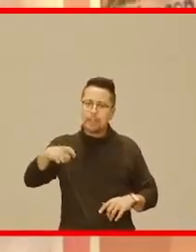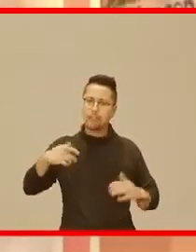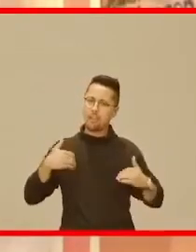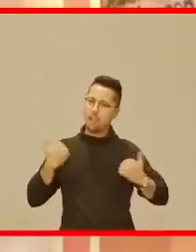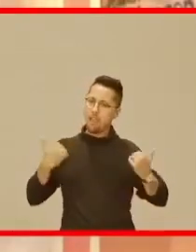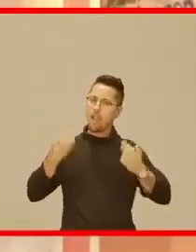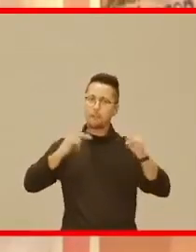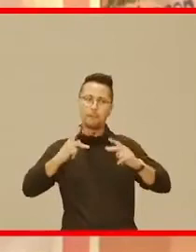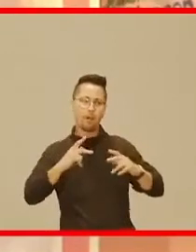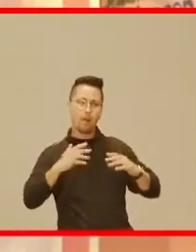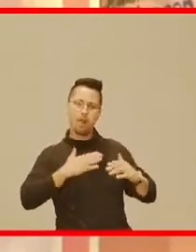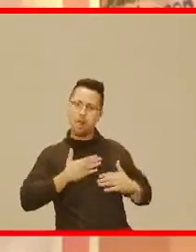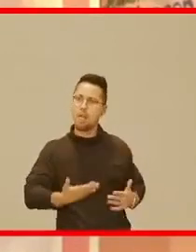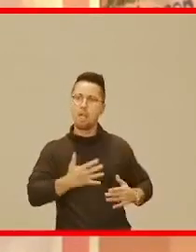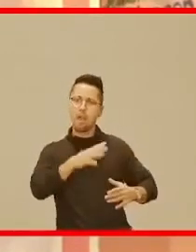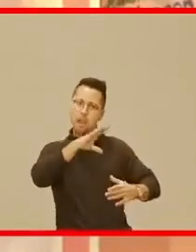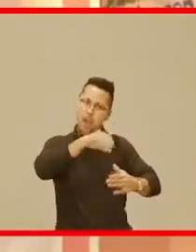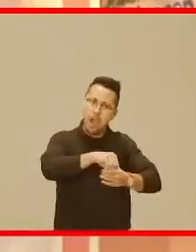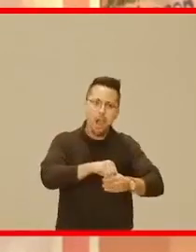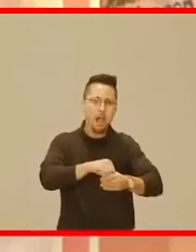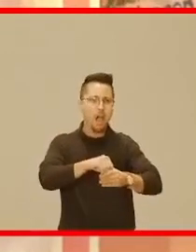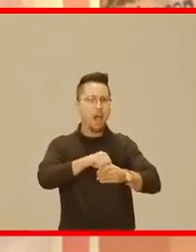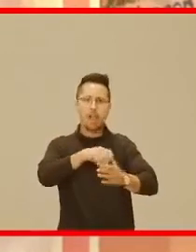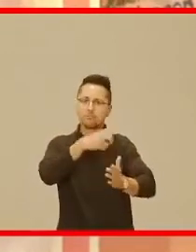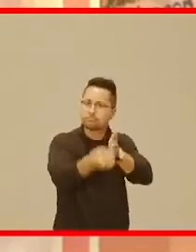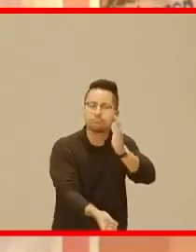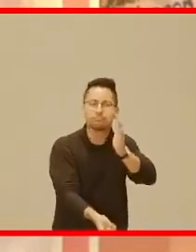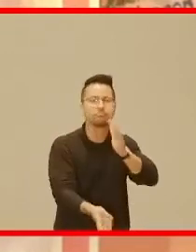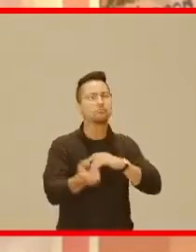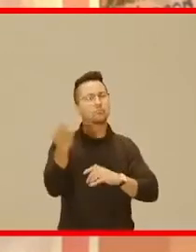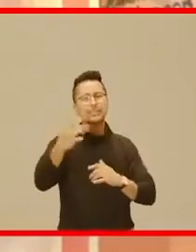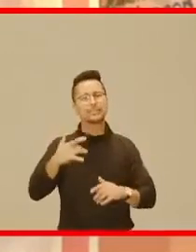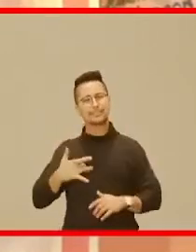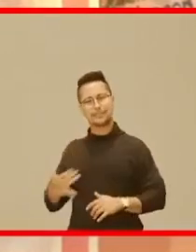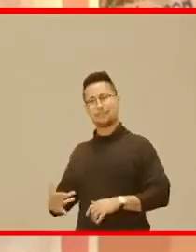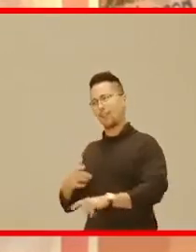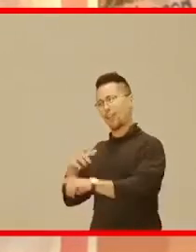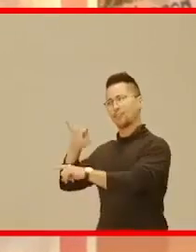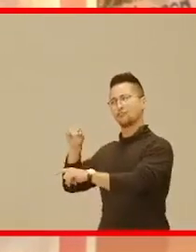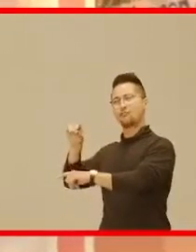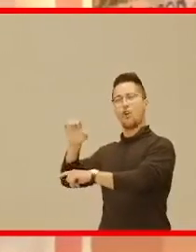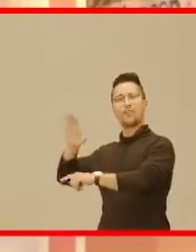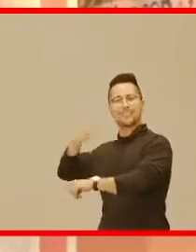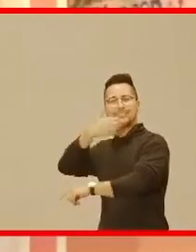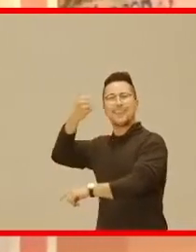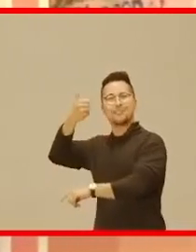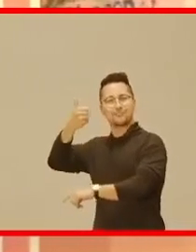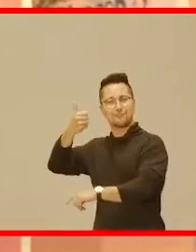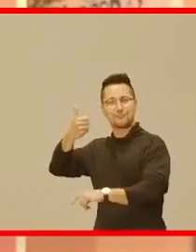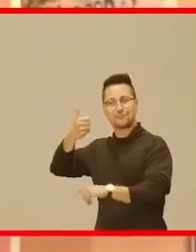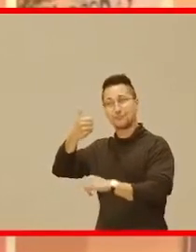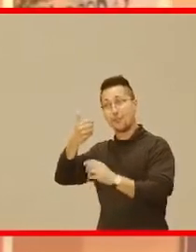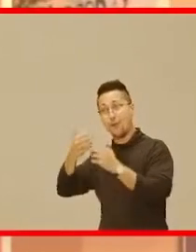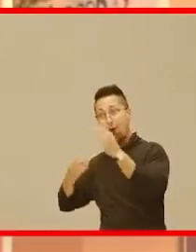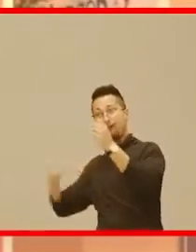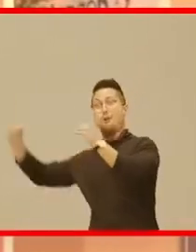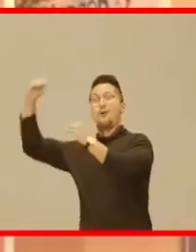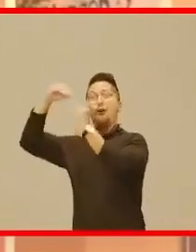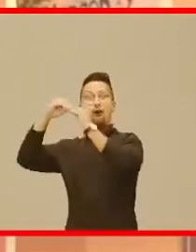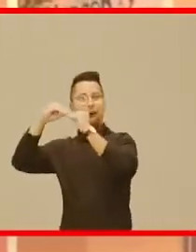process because they're usually like Joe's age or older. So we need some young folks. Excuse